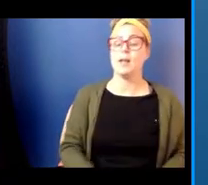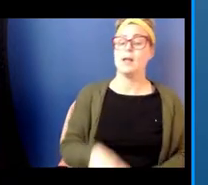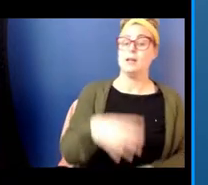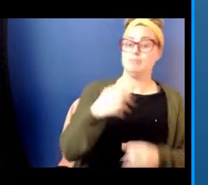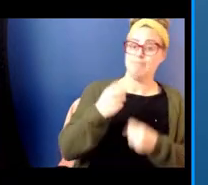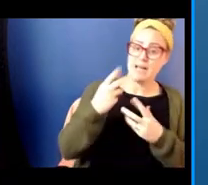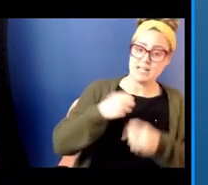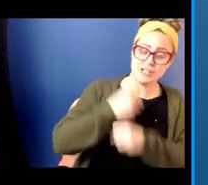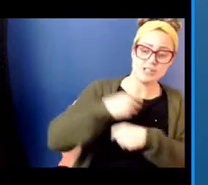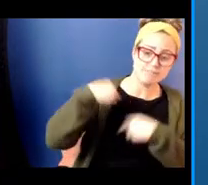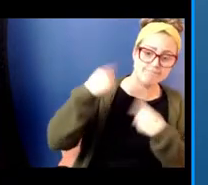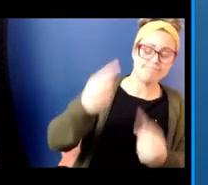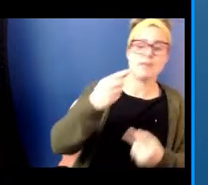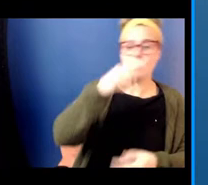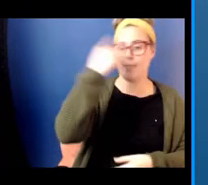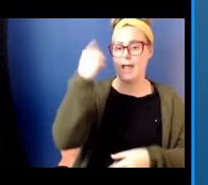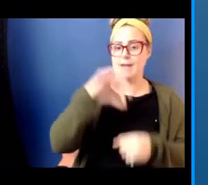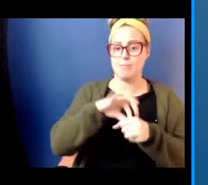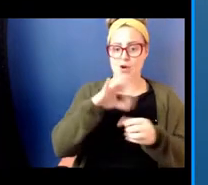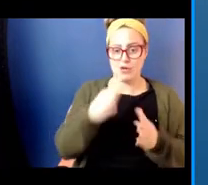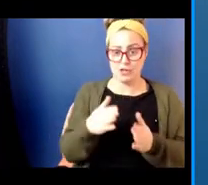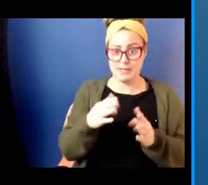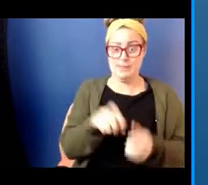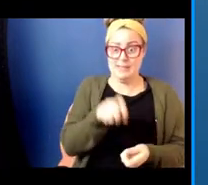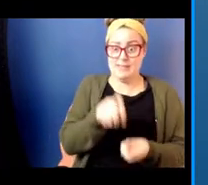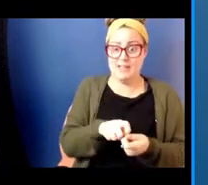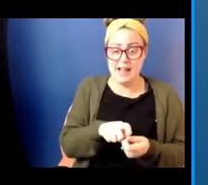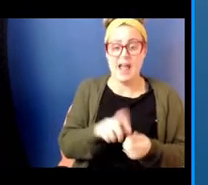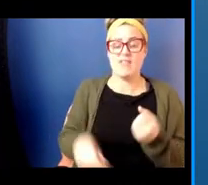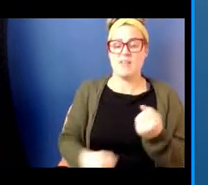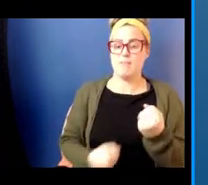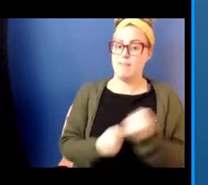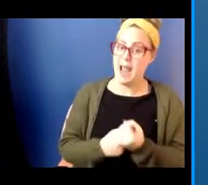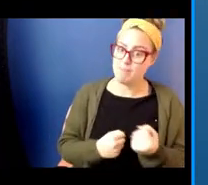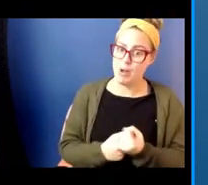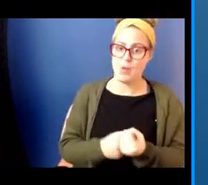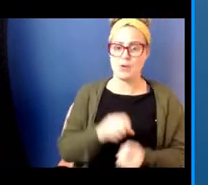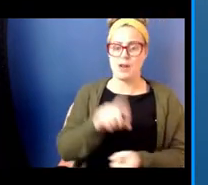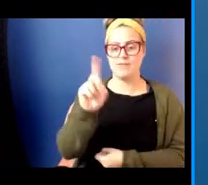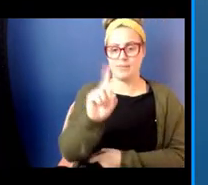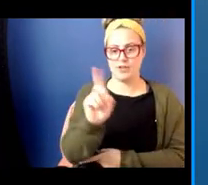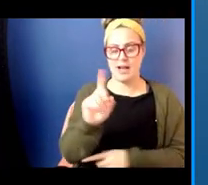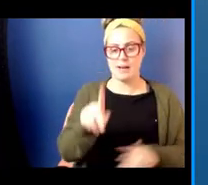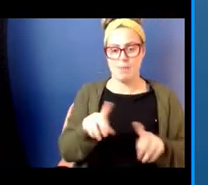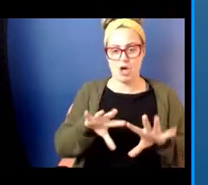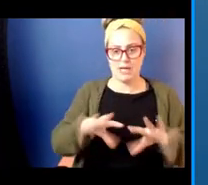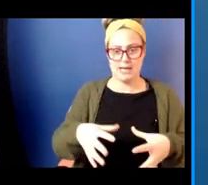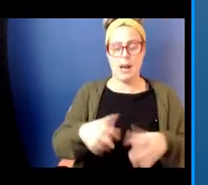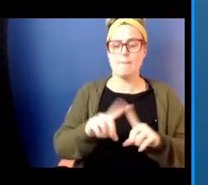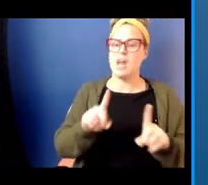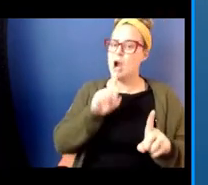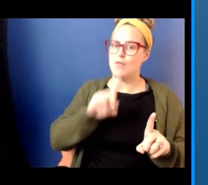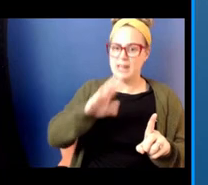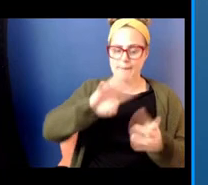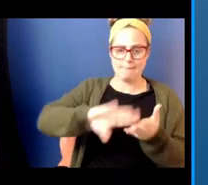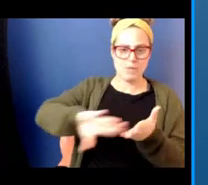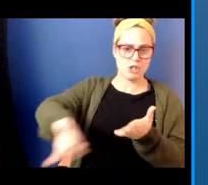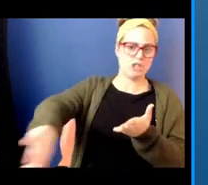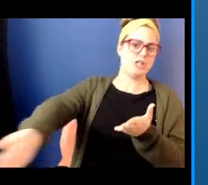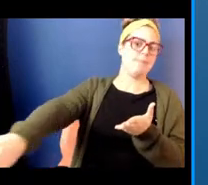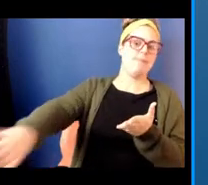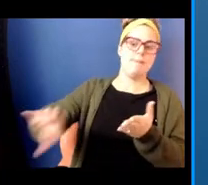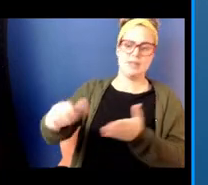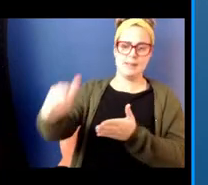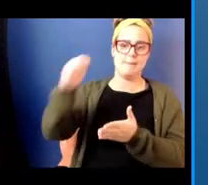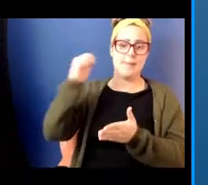backbone of the democratic party but have been pushed to the back of the early process primary process we